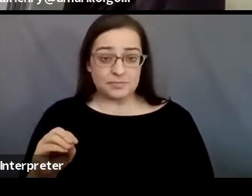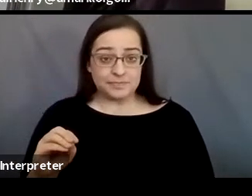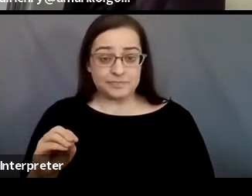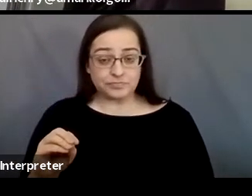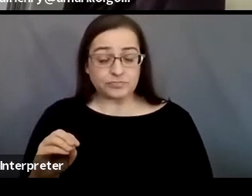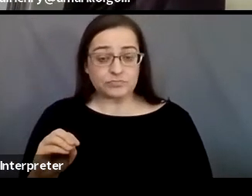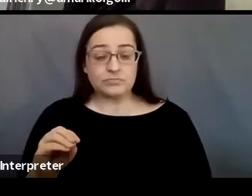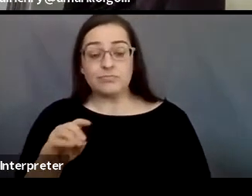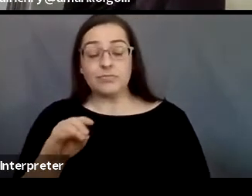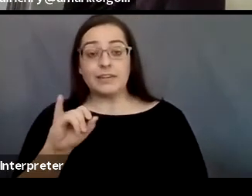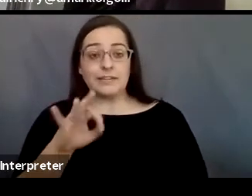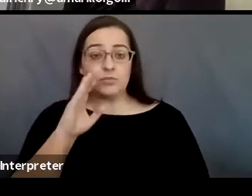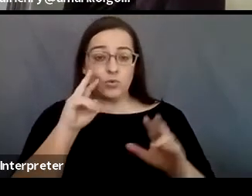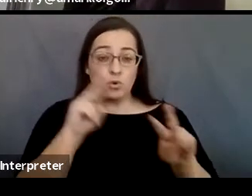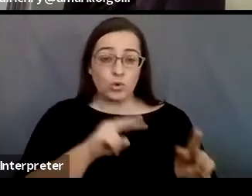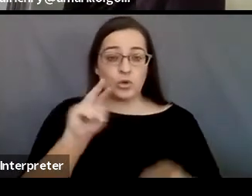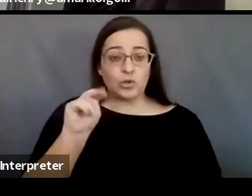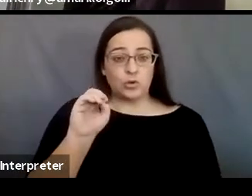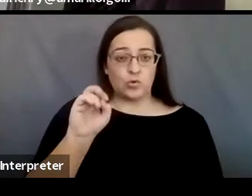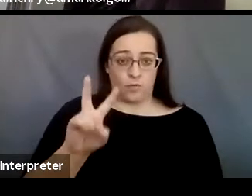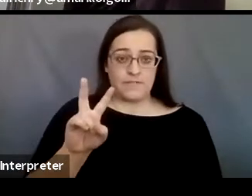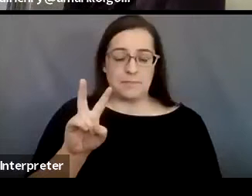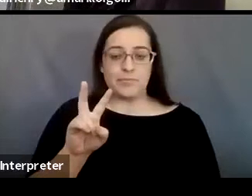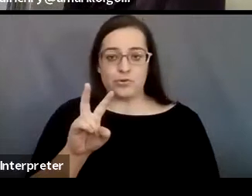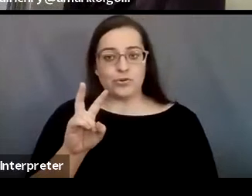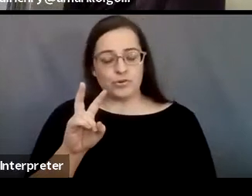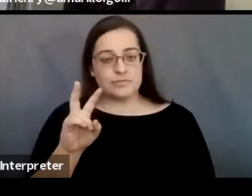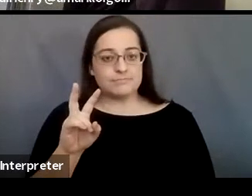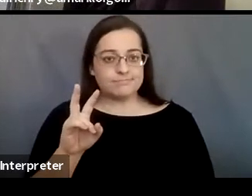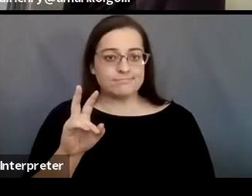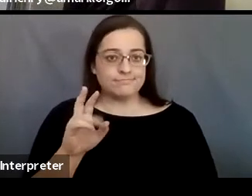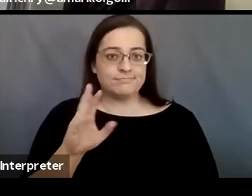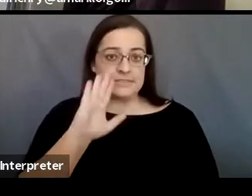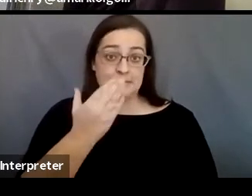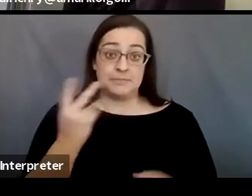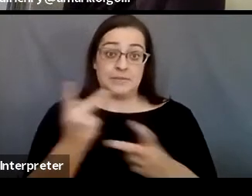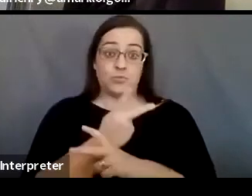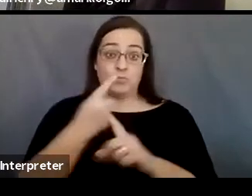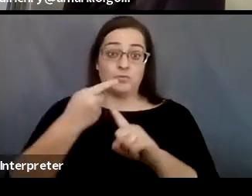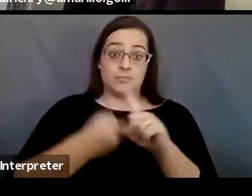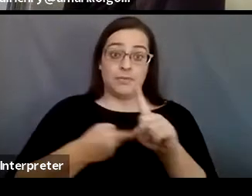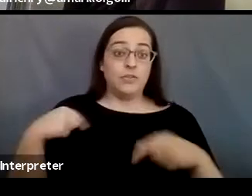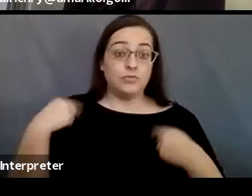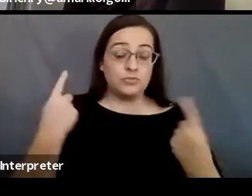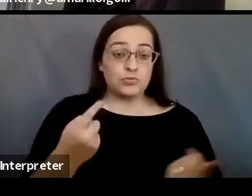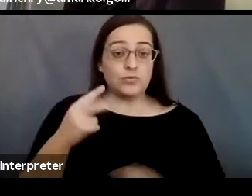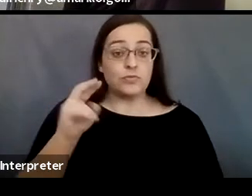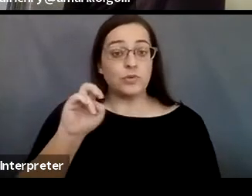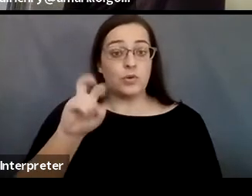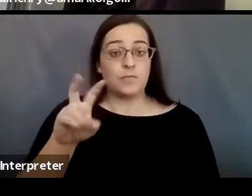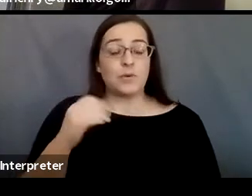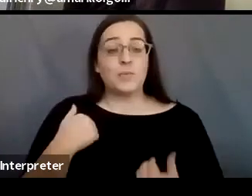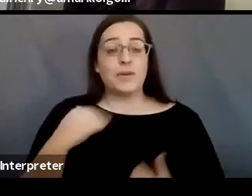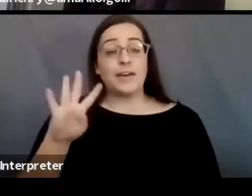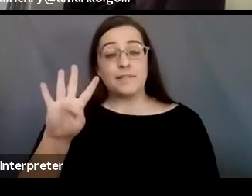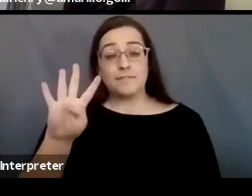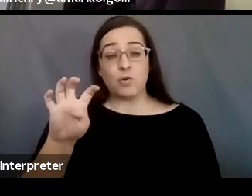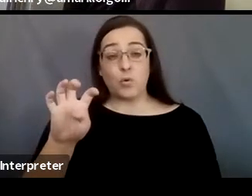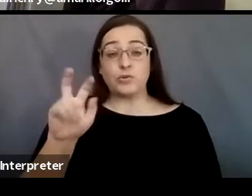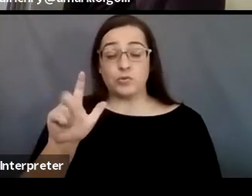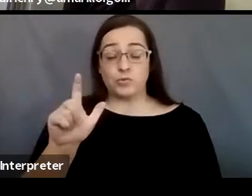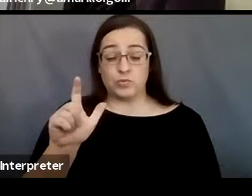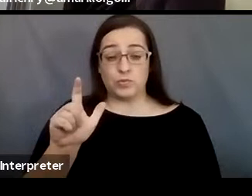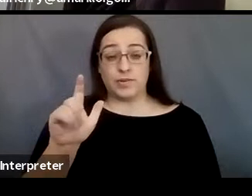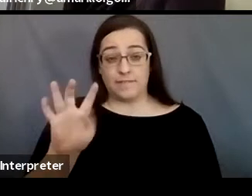if you focus on November, and we've said November has been by far the worst month we've seen. In November, we had